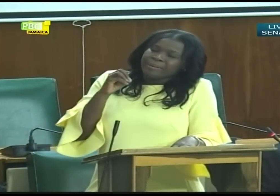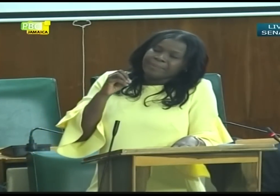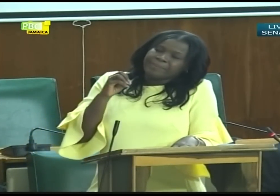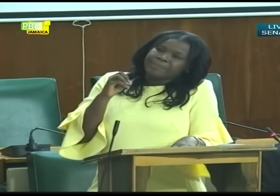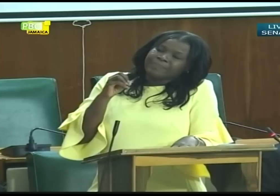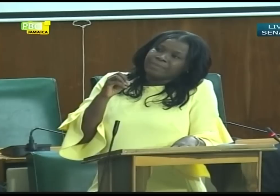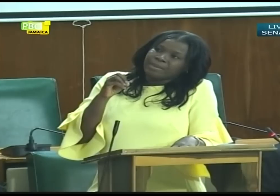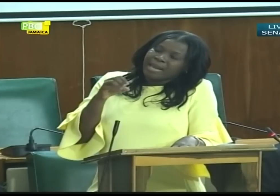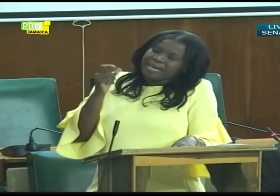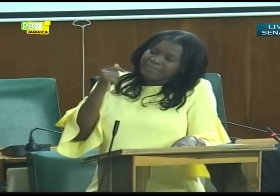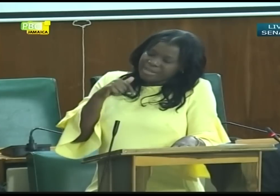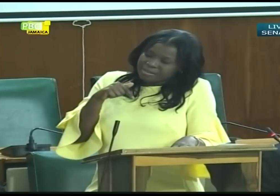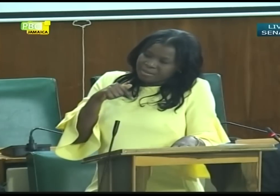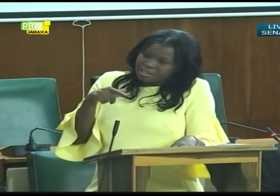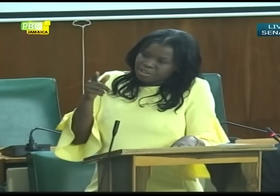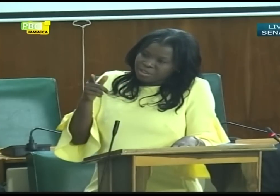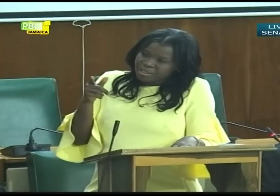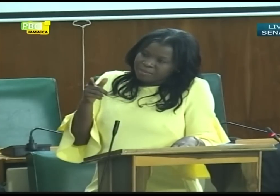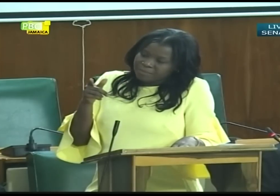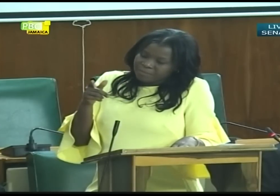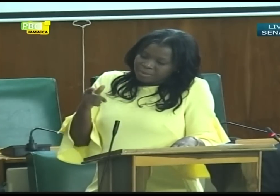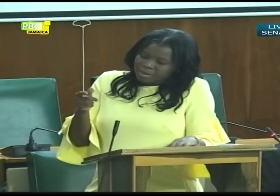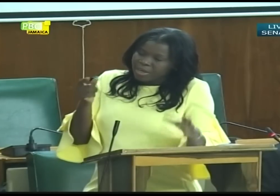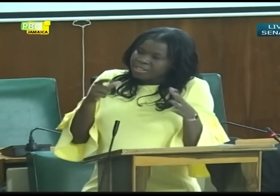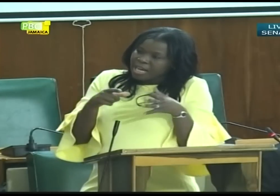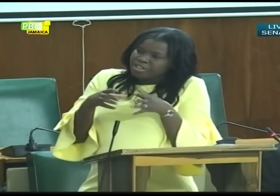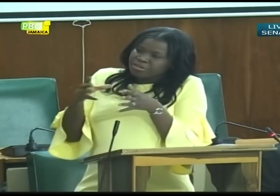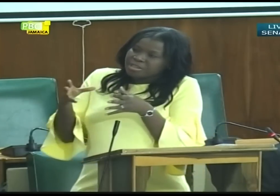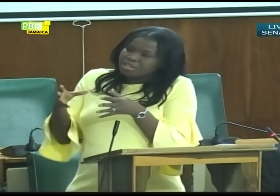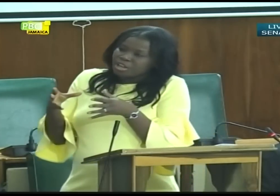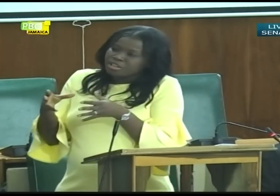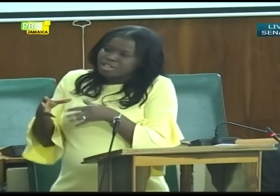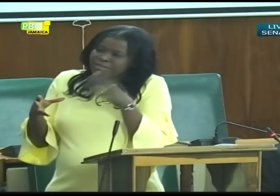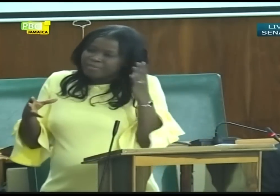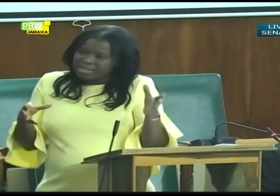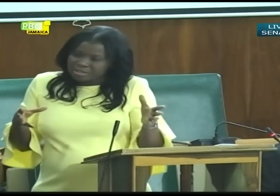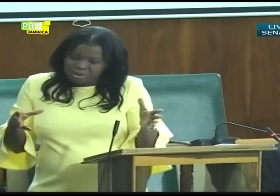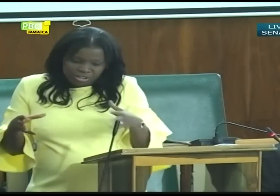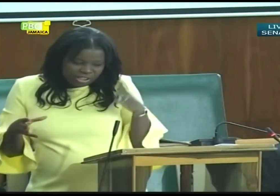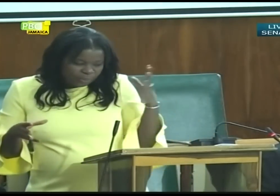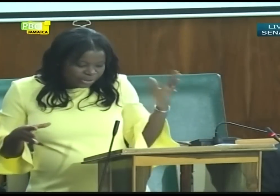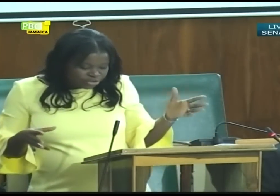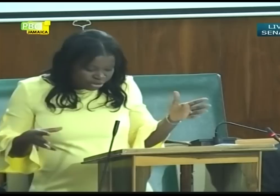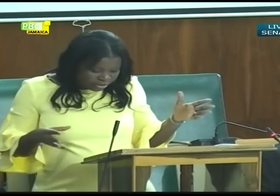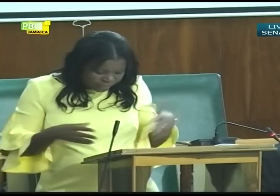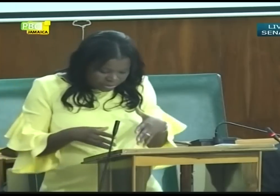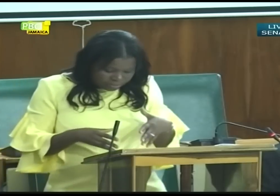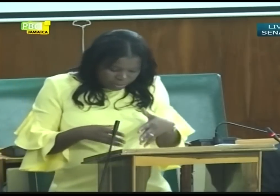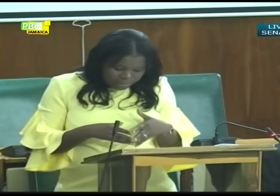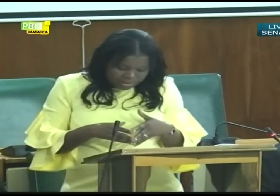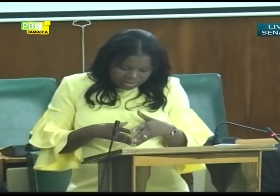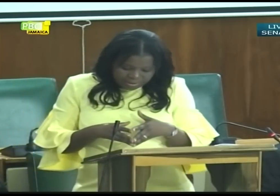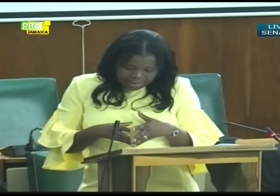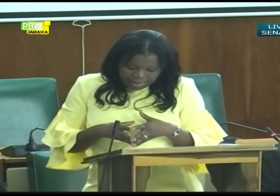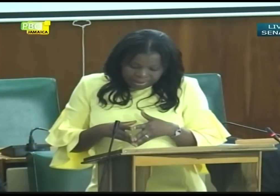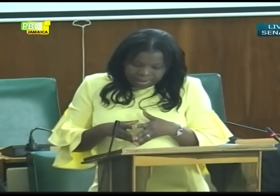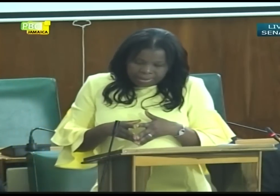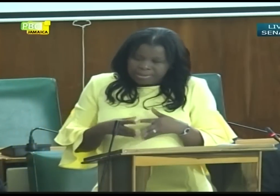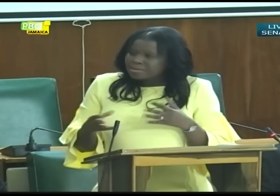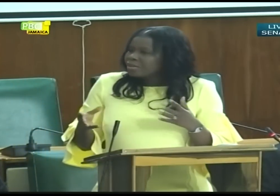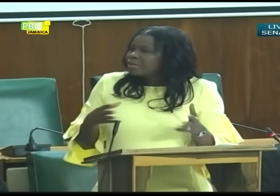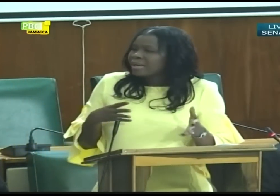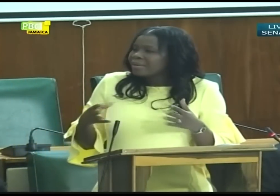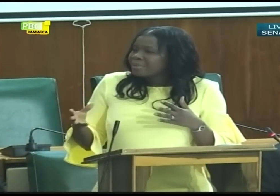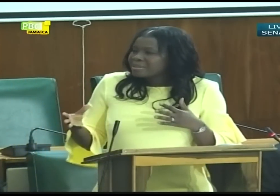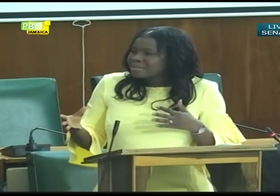when an investor is looking at a jurisdiction to invest or to set up his trust for this purpose, he's